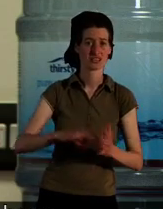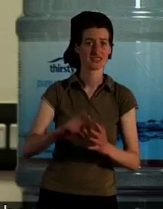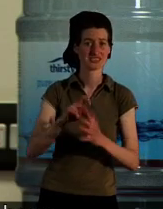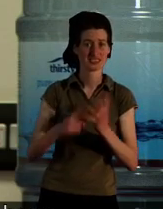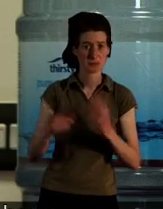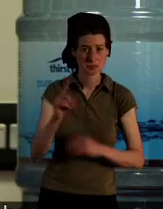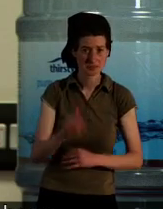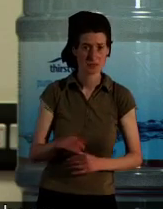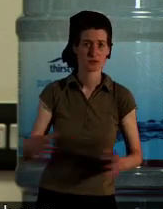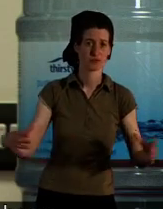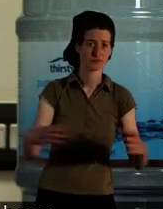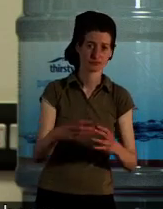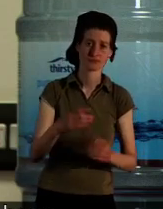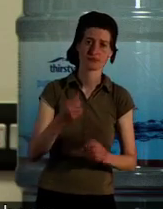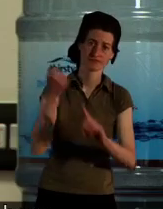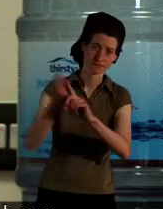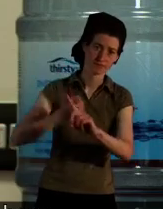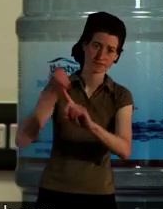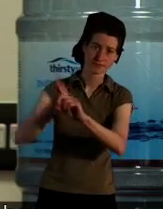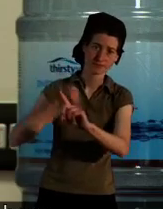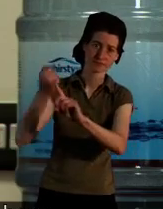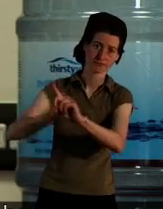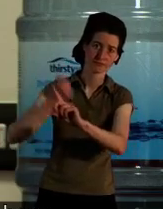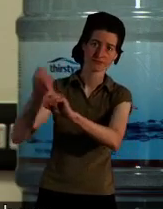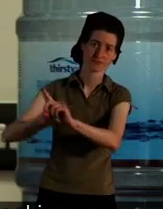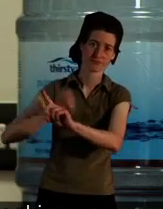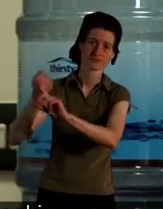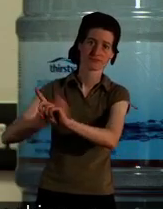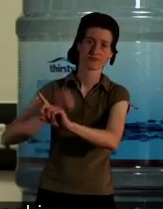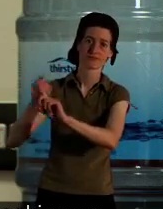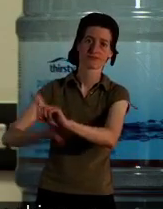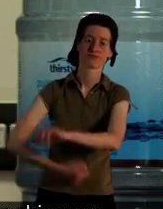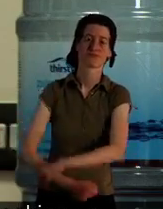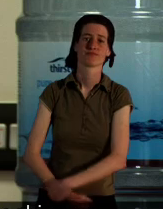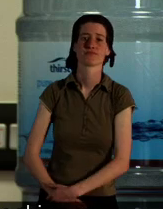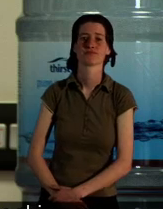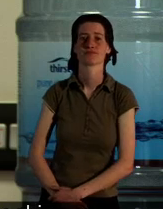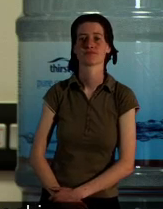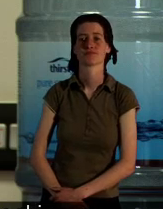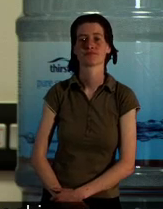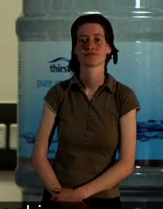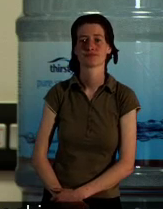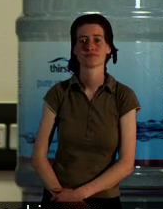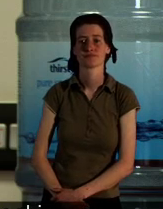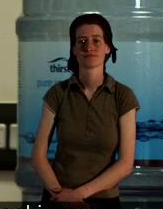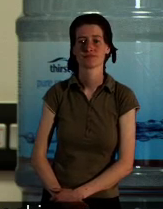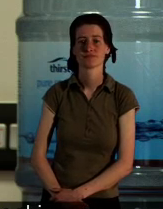live. So it's really important now that we have organisations who are speaking up, organisations of disabled people speaking up for